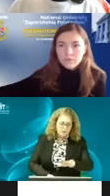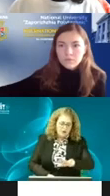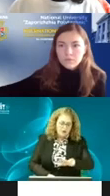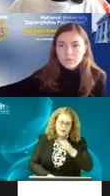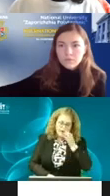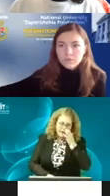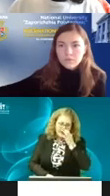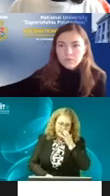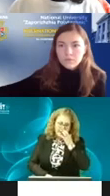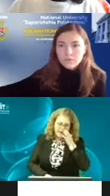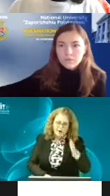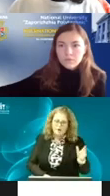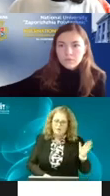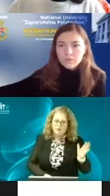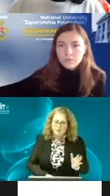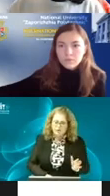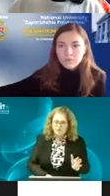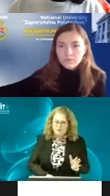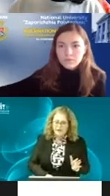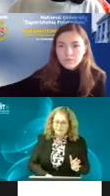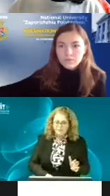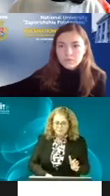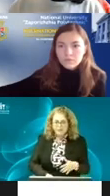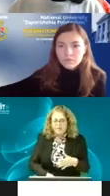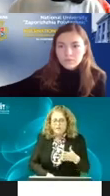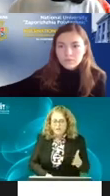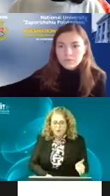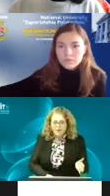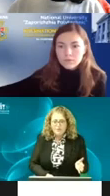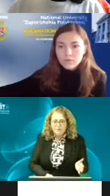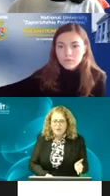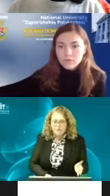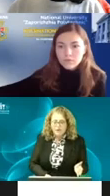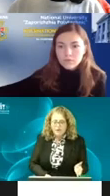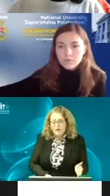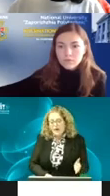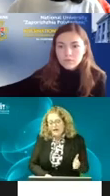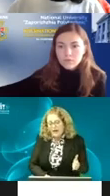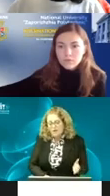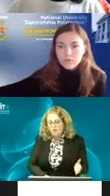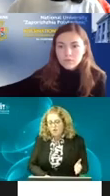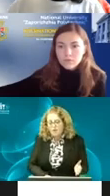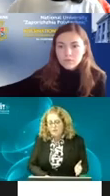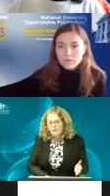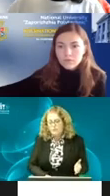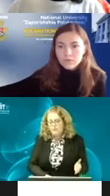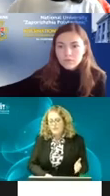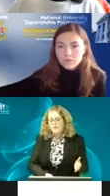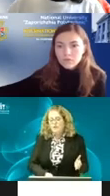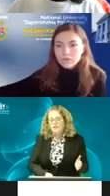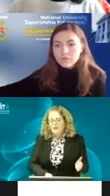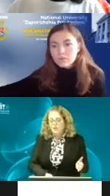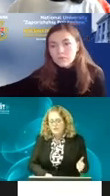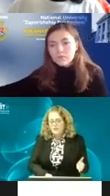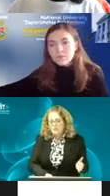back to our topic of today, after you know a little bit about me, and I want to talk about speech processing